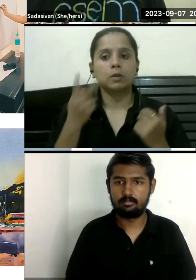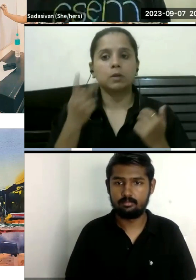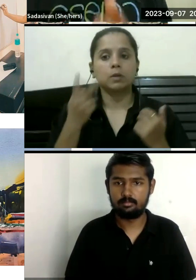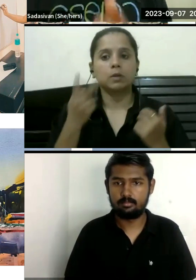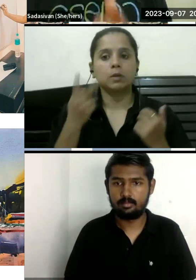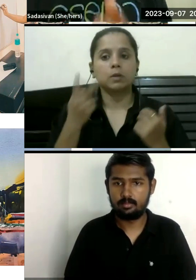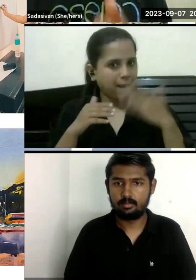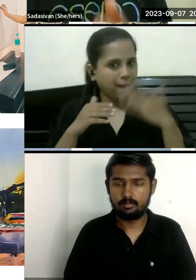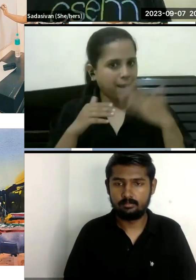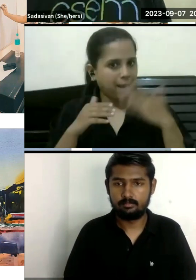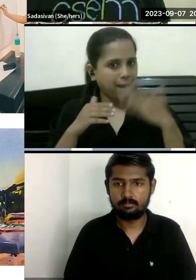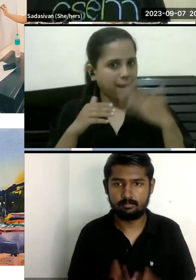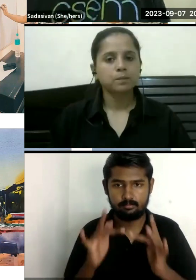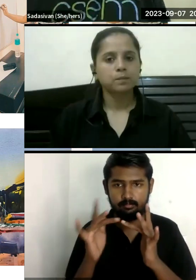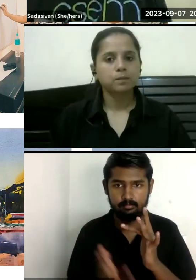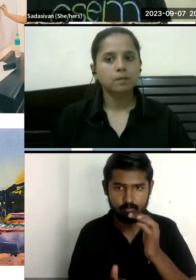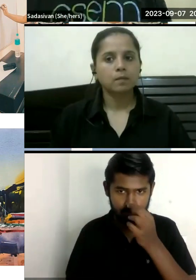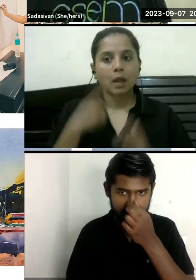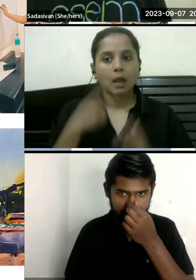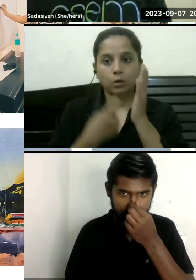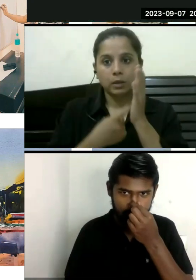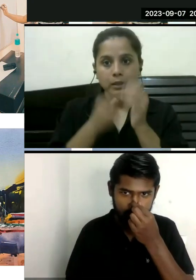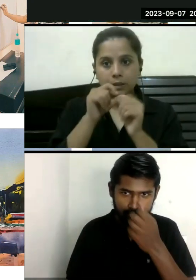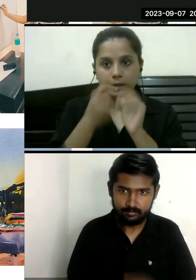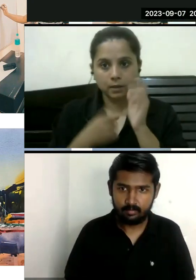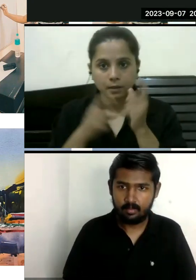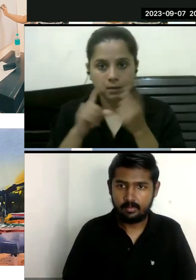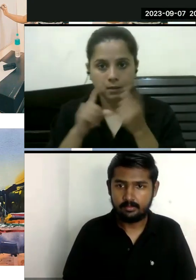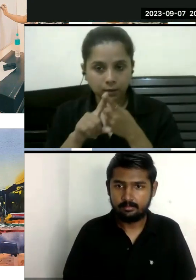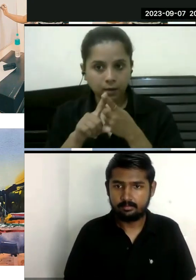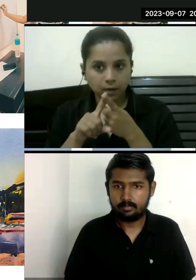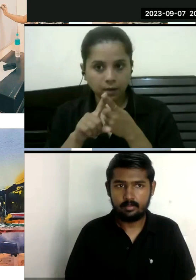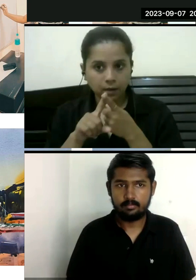rare disease awareness initiatives. Sujat, can you go to the next slide?